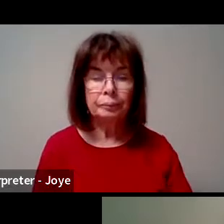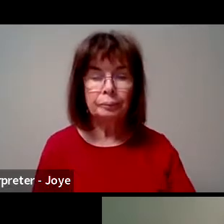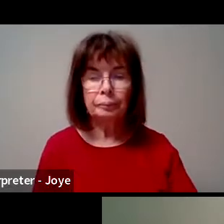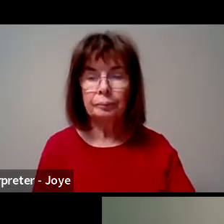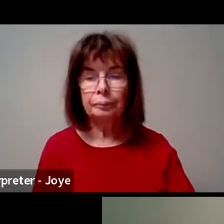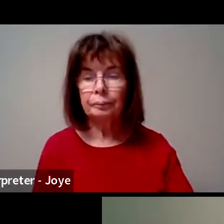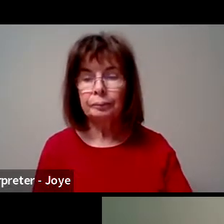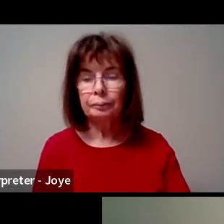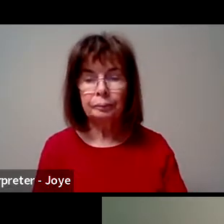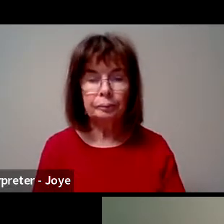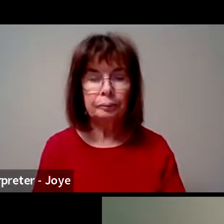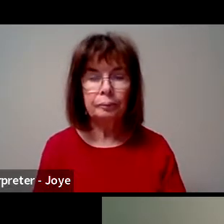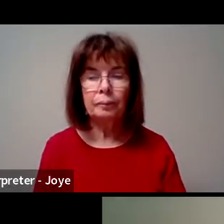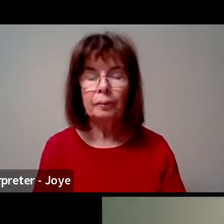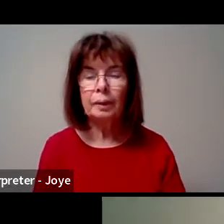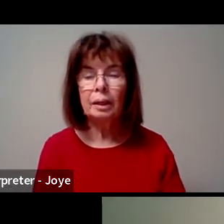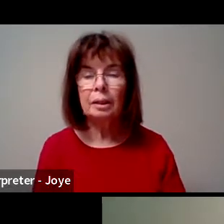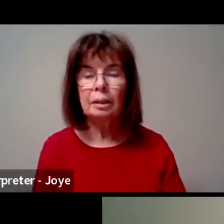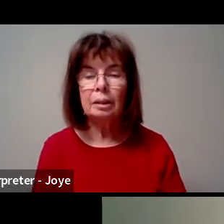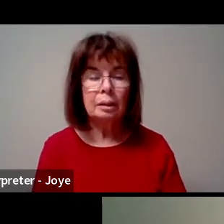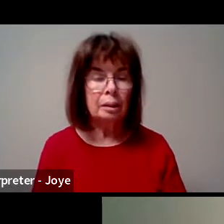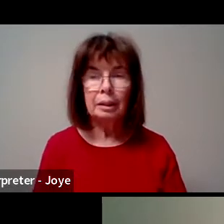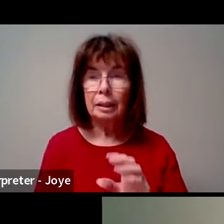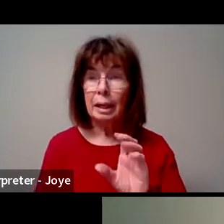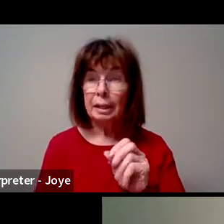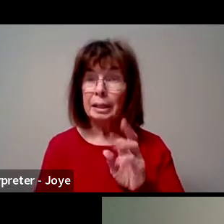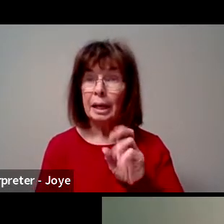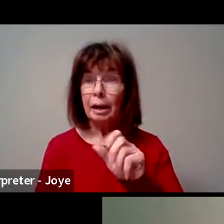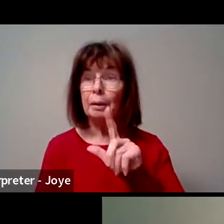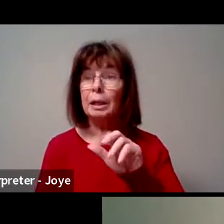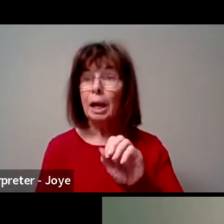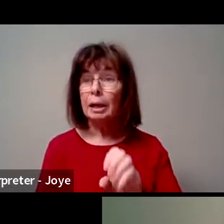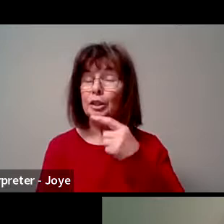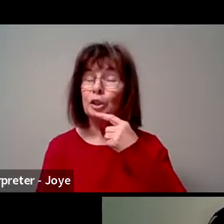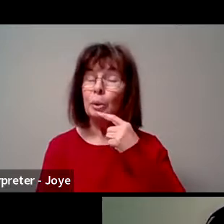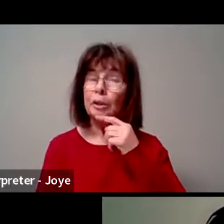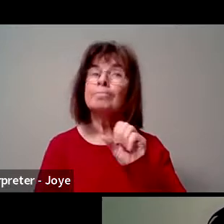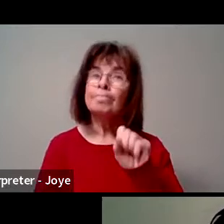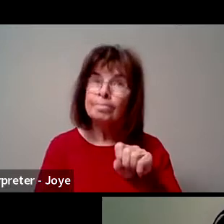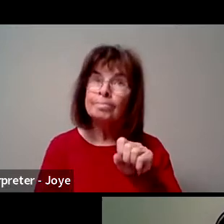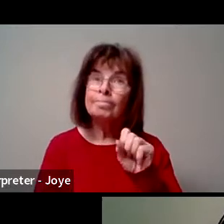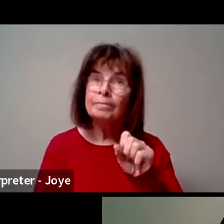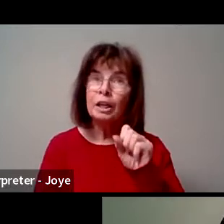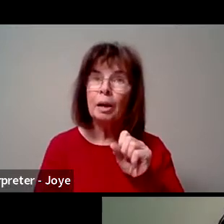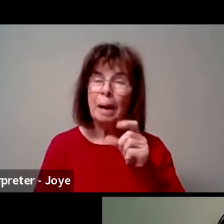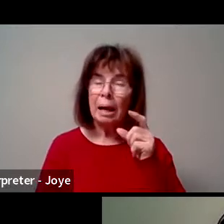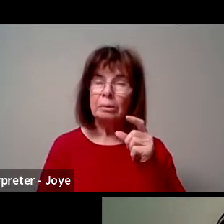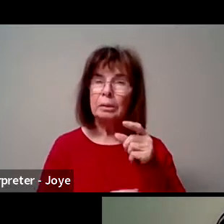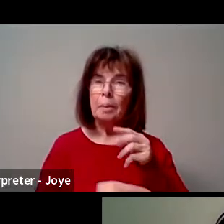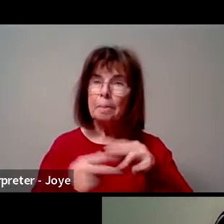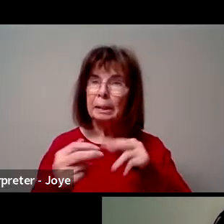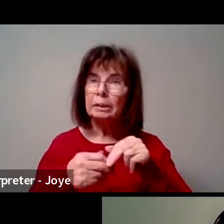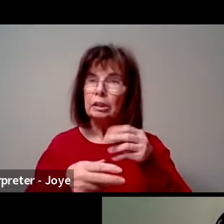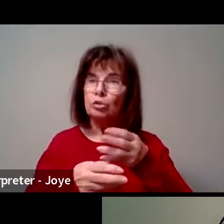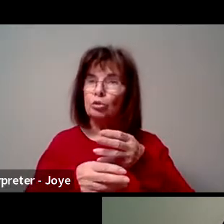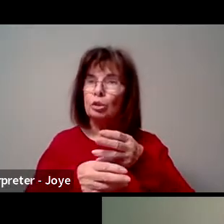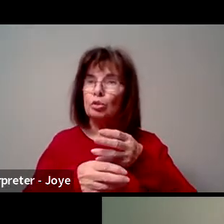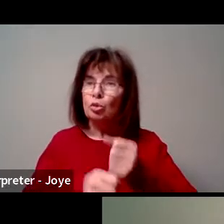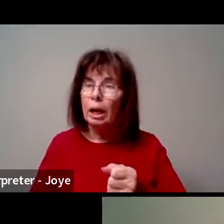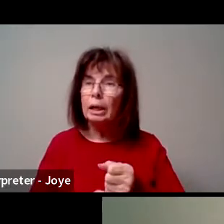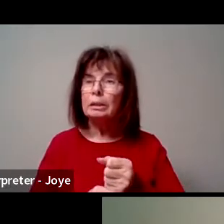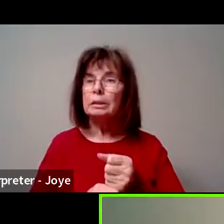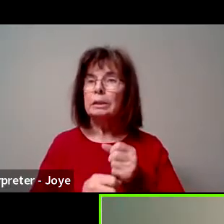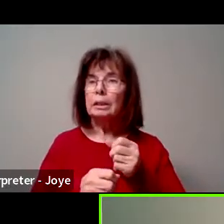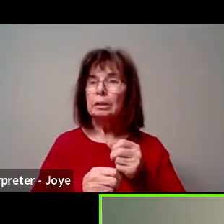Thank you, Nicole. And Caroline, seems like you were nodding along with some of that around relationship building and trust. Do you want to jump in